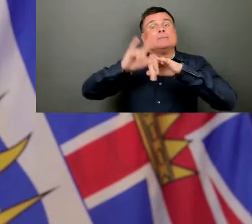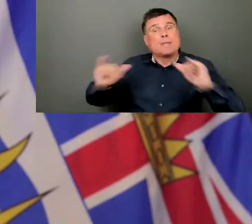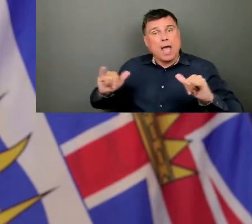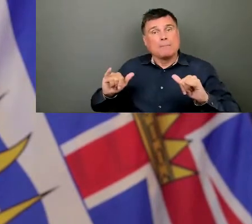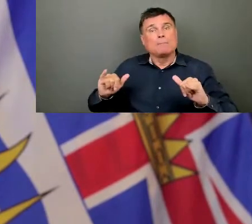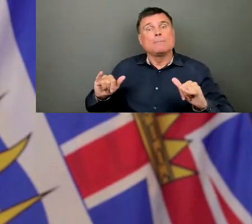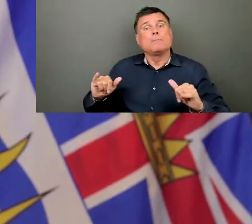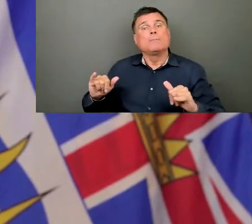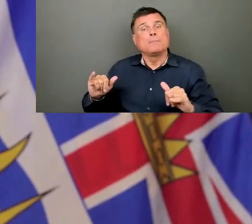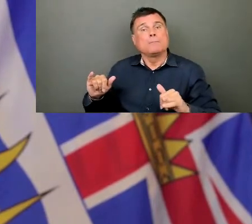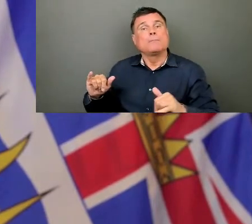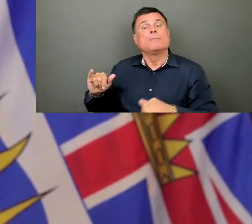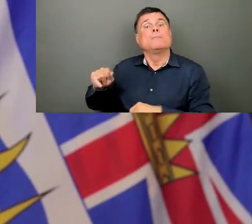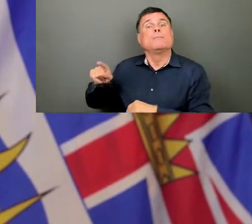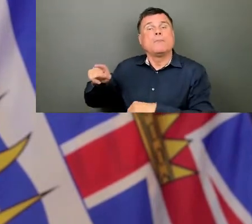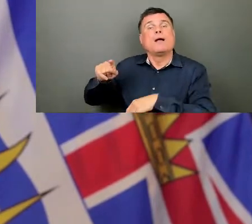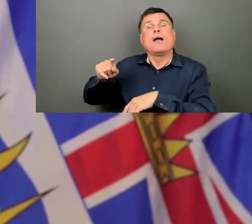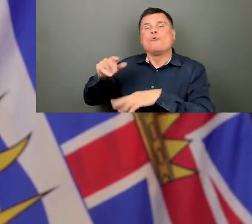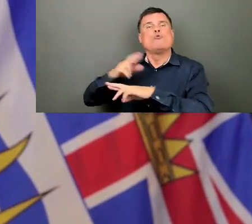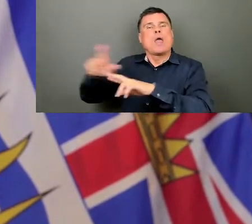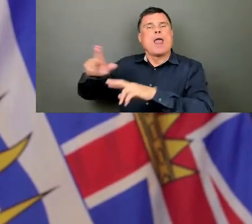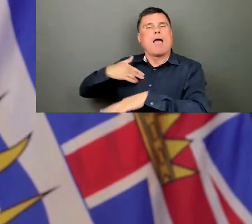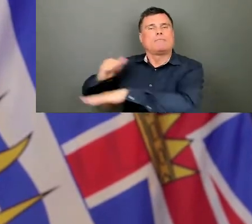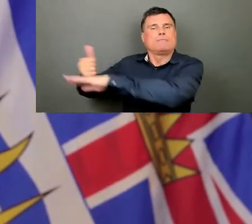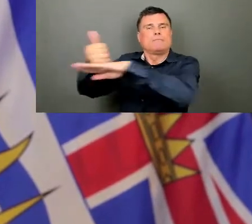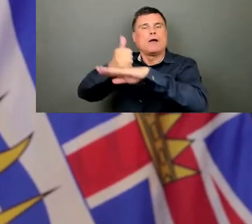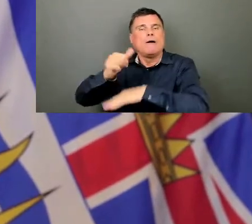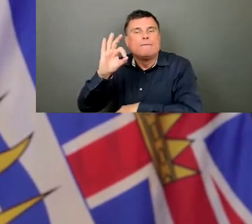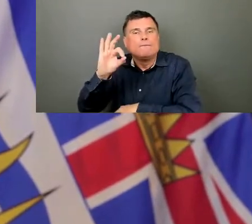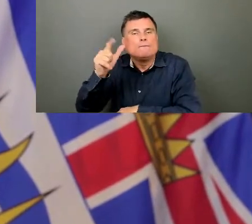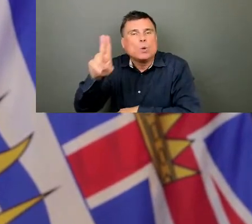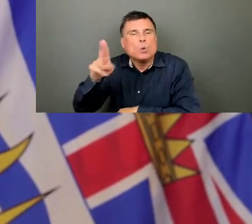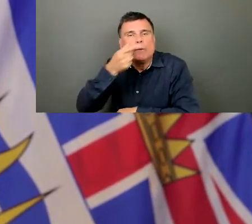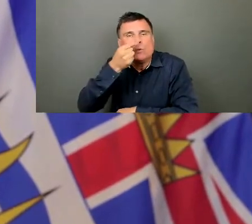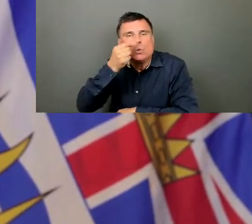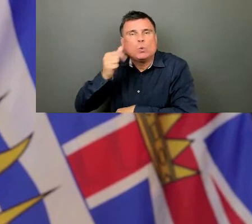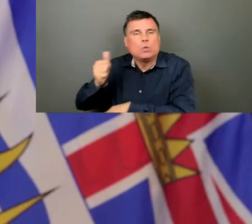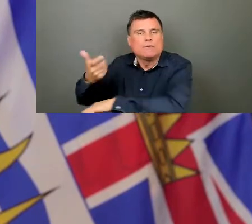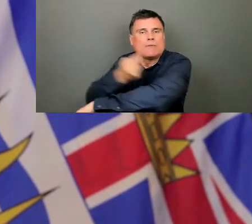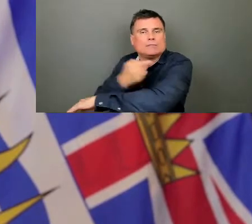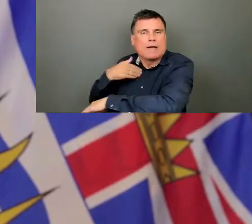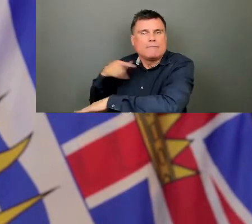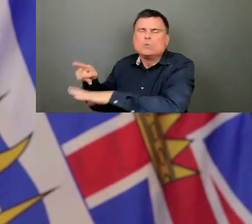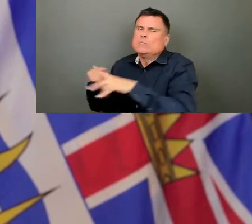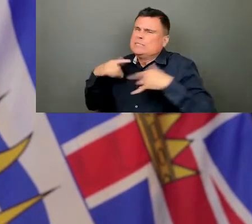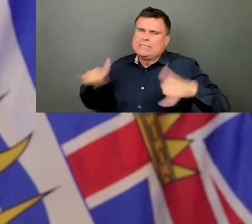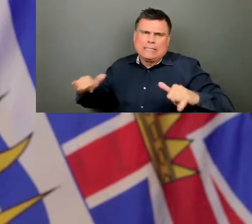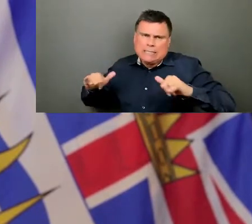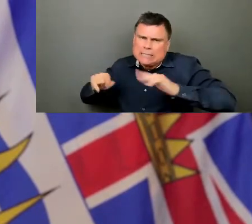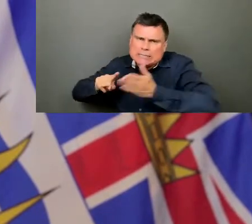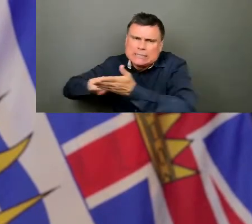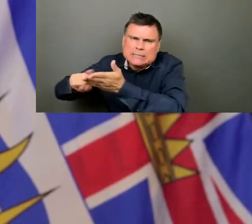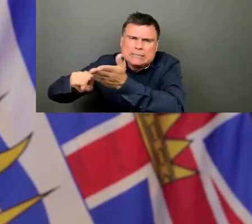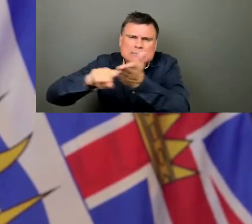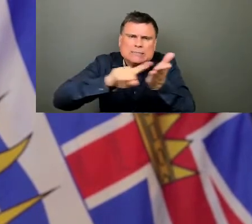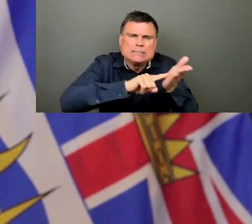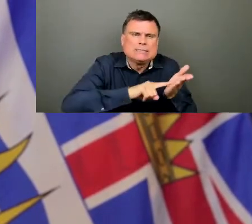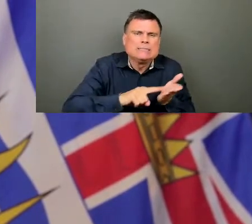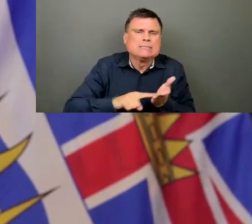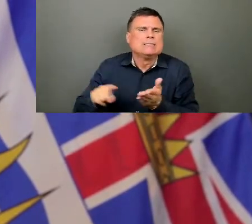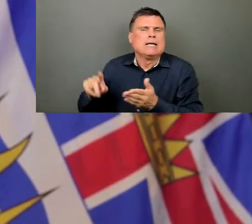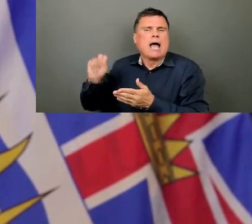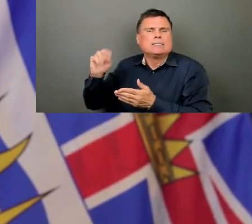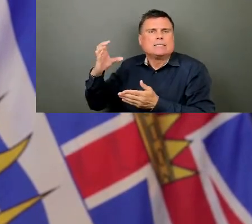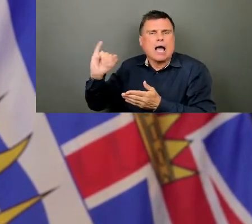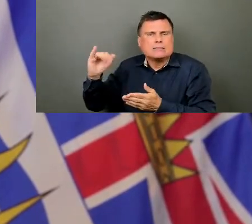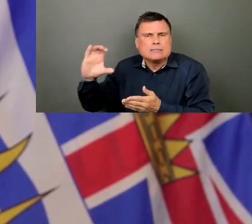The National Advisory Committee and our BC Immunization Committee are looking at it, and we'll be coming up with our recommendations around the best